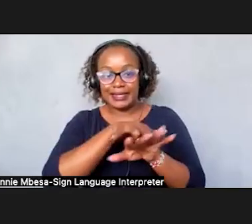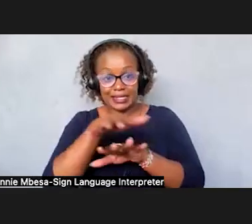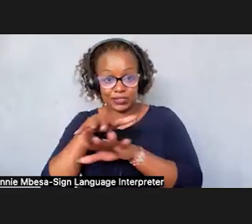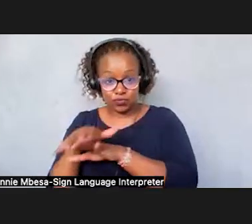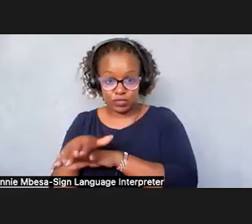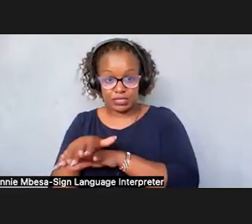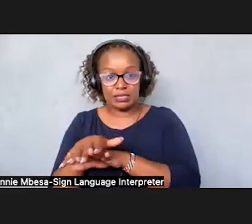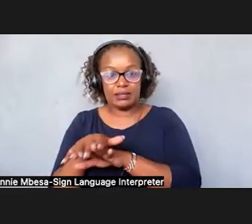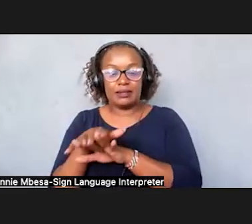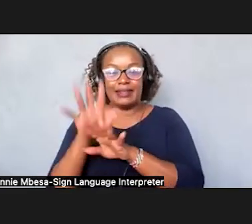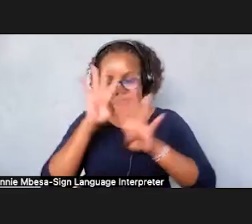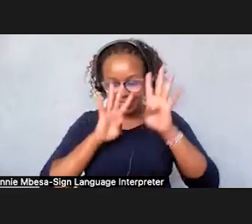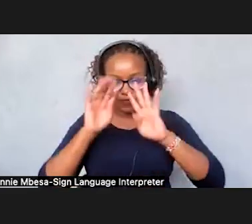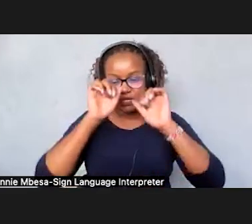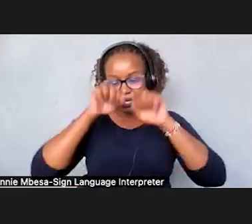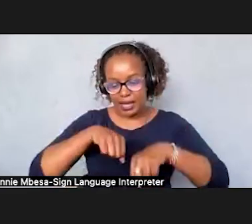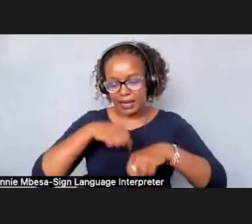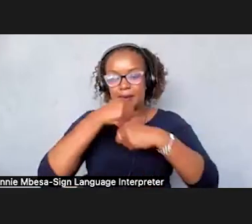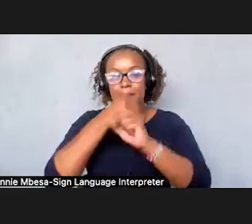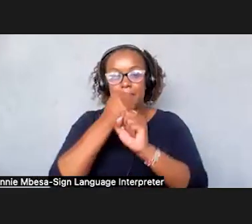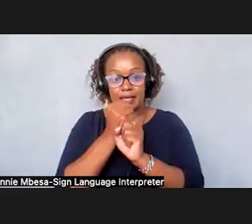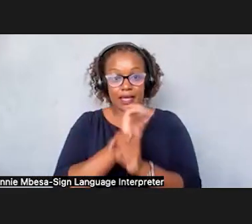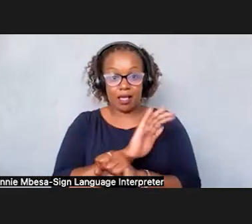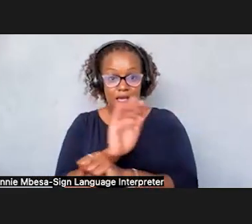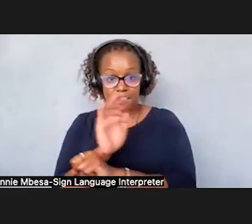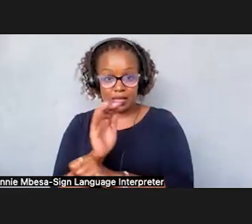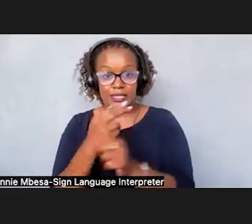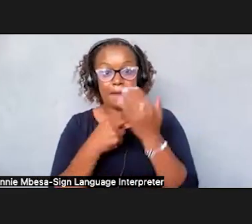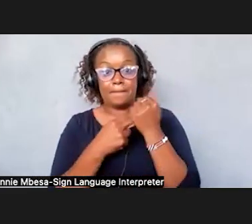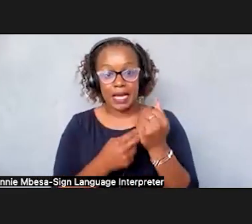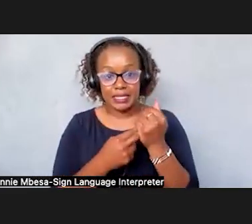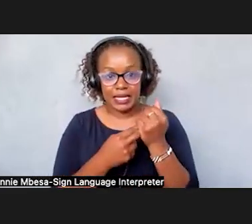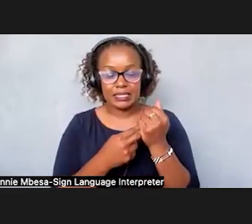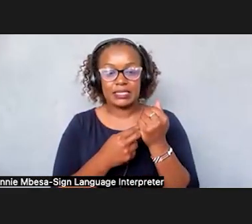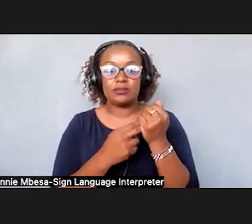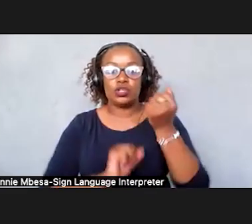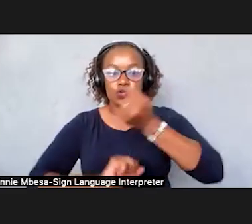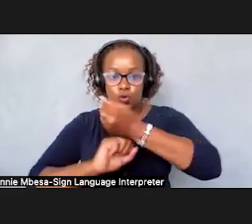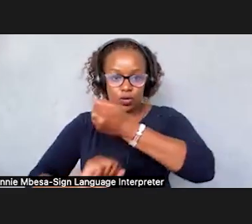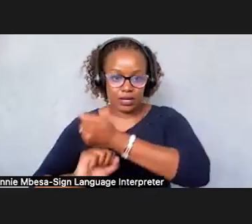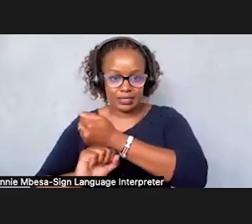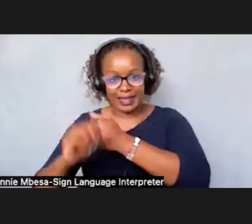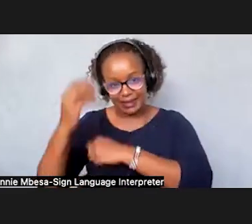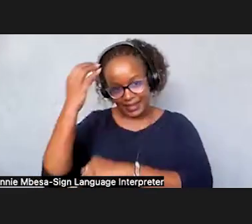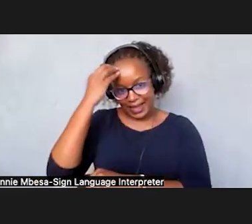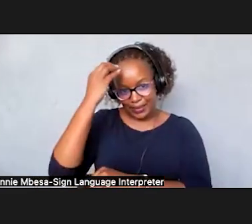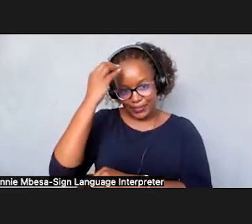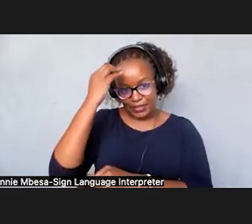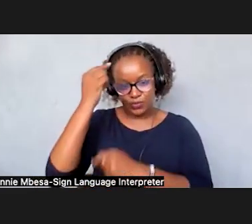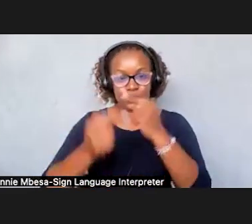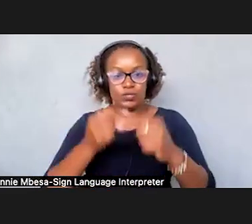I therefore call all our partners, our donors, and the governments, to continue investing in youth-led